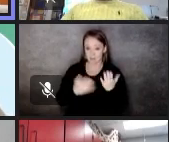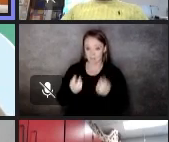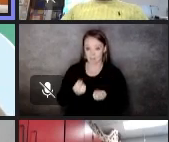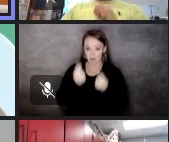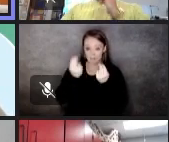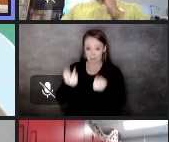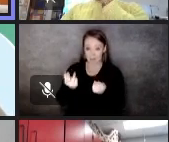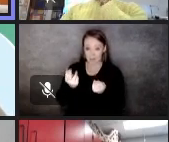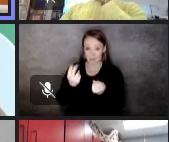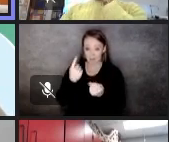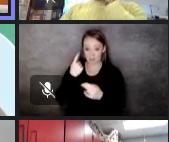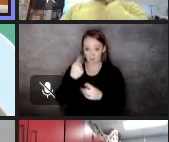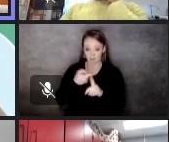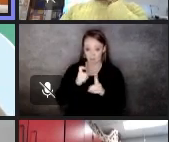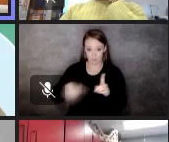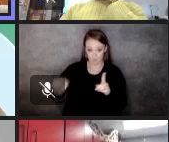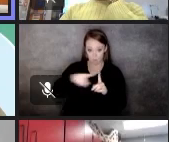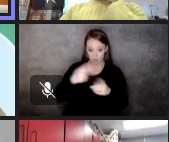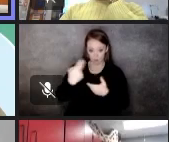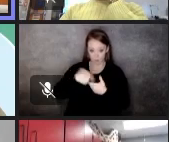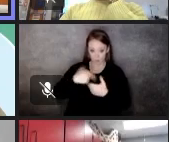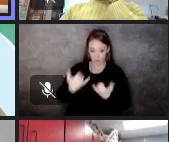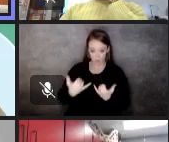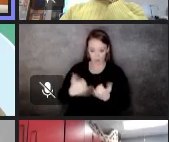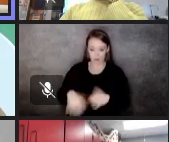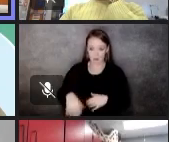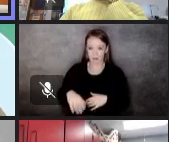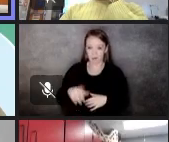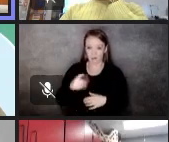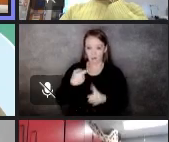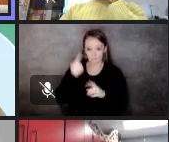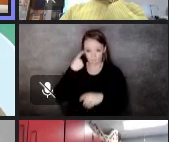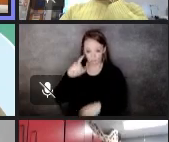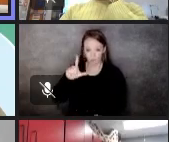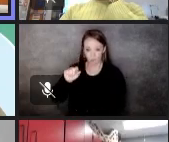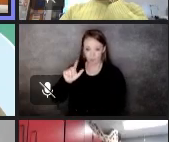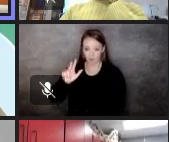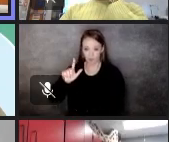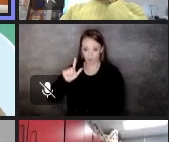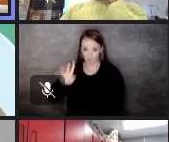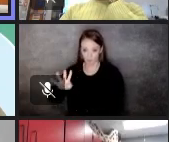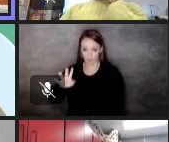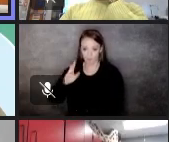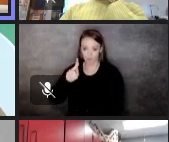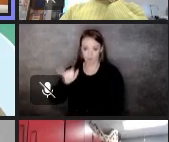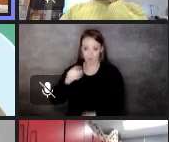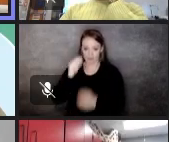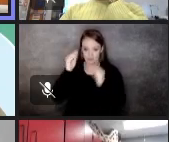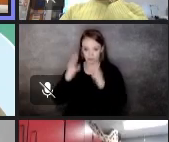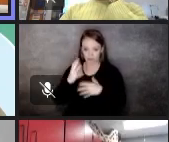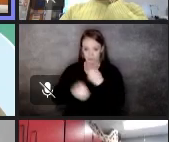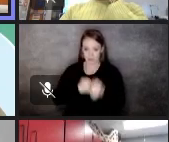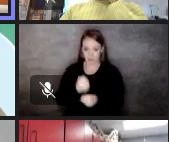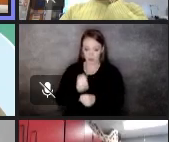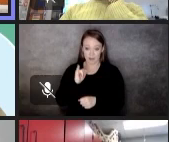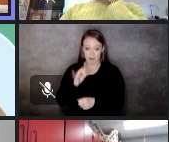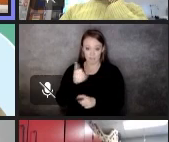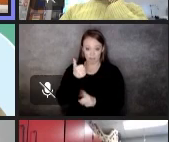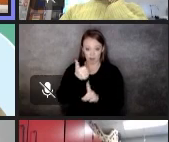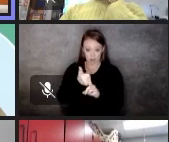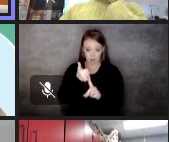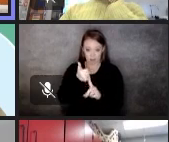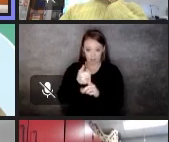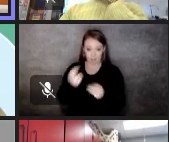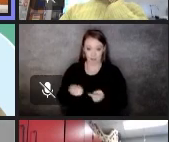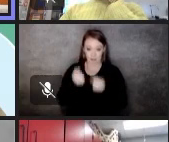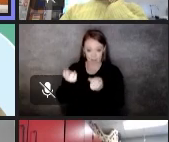here today for the 2024 Kentucky Teacher of the Year. If you were a nominee, I hope that you took the time